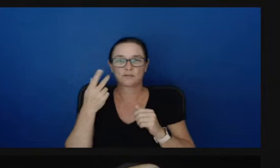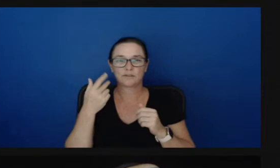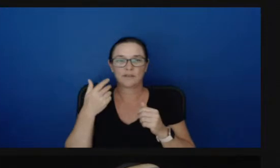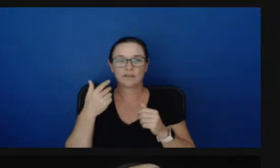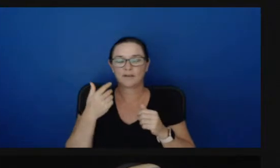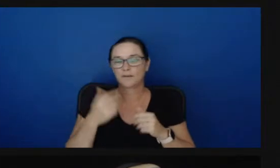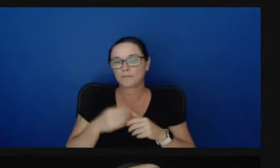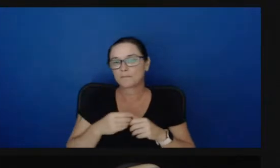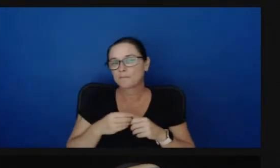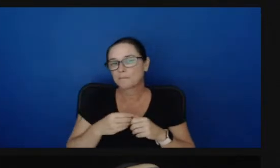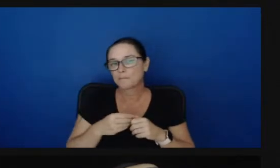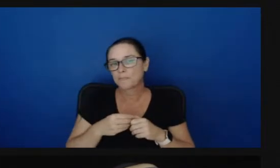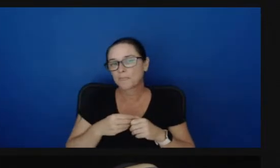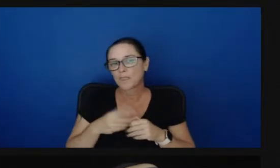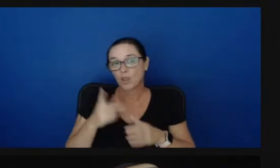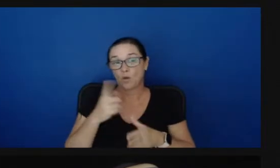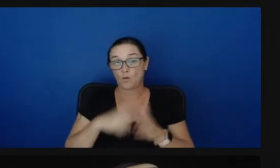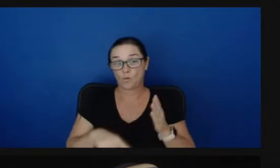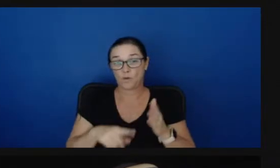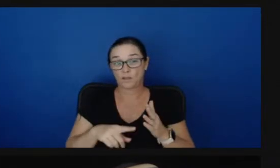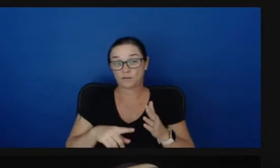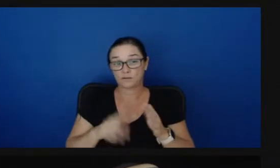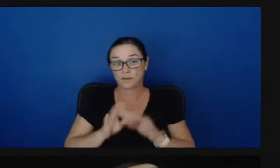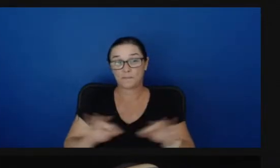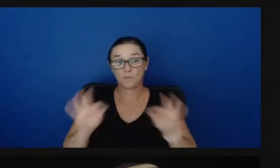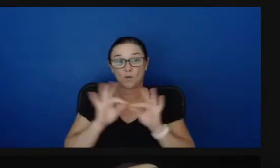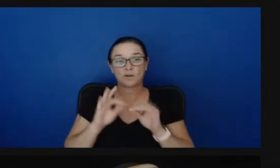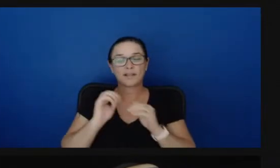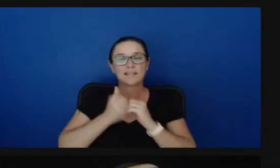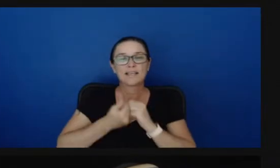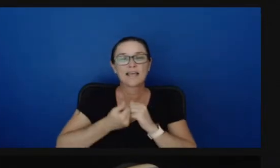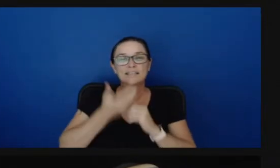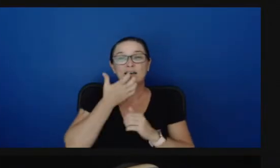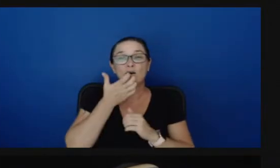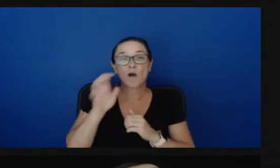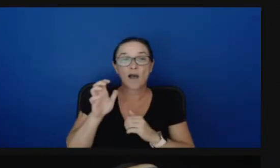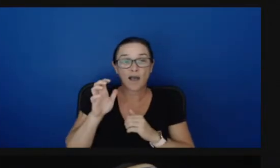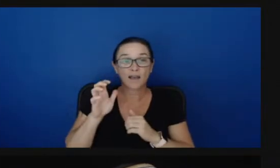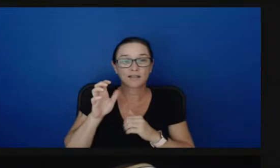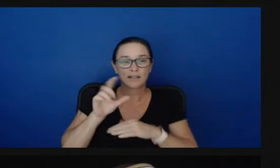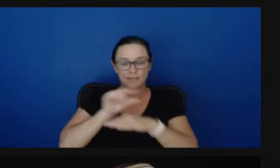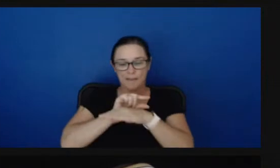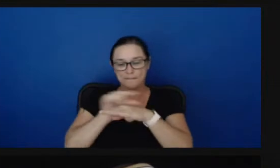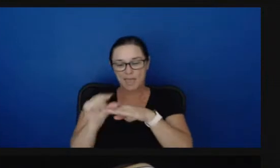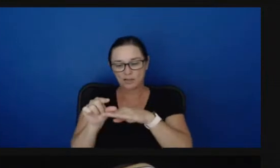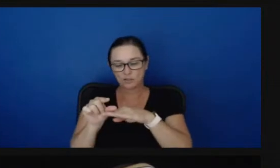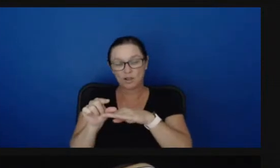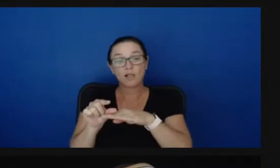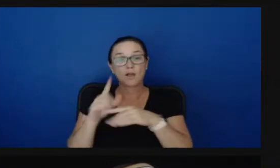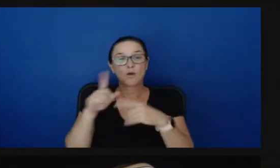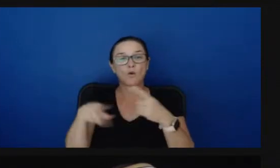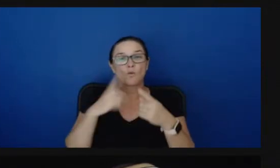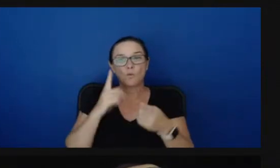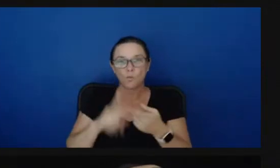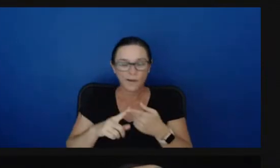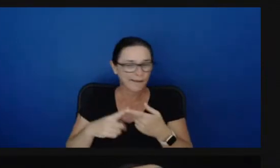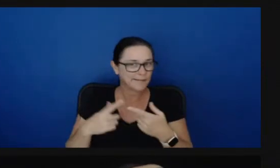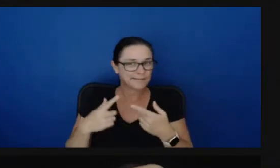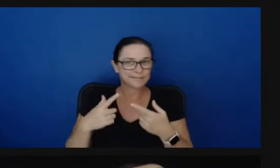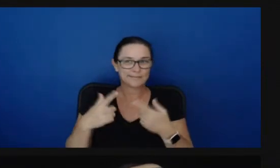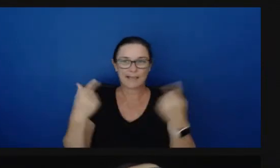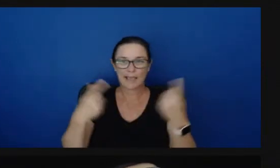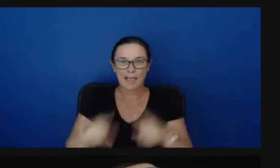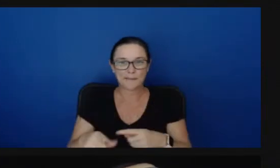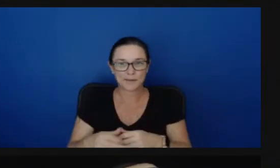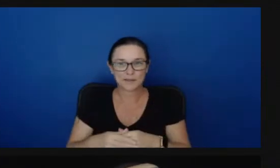what actually matters is how hot the mantle was when it's occurred matter. Does the density of the blobs matter? Does the temperature,